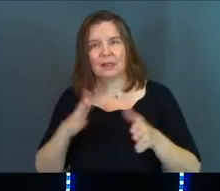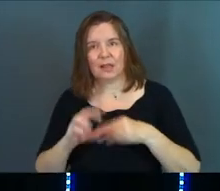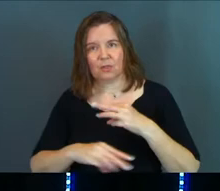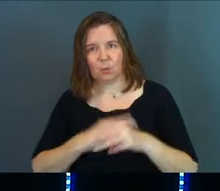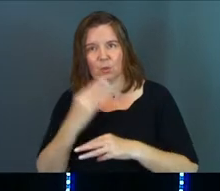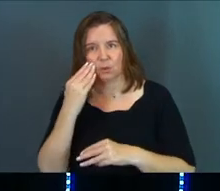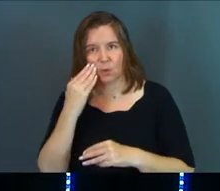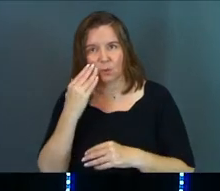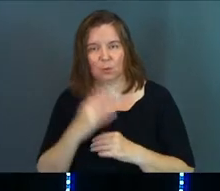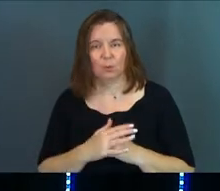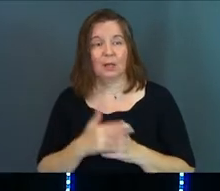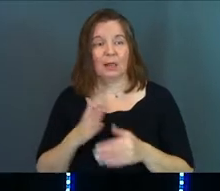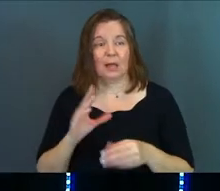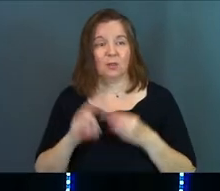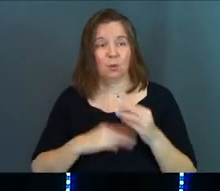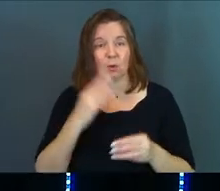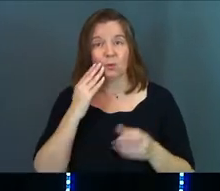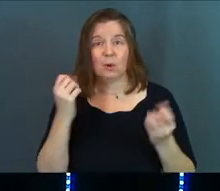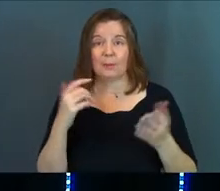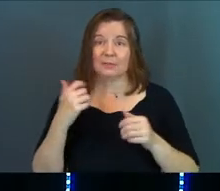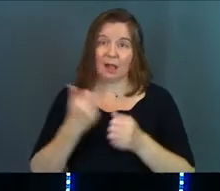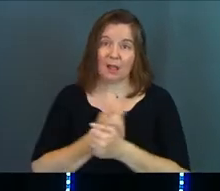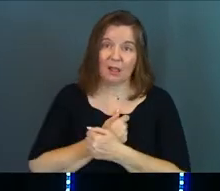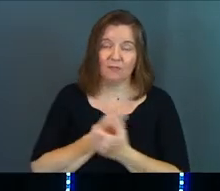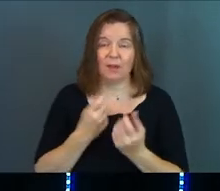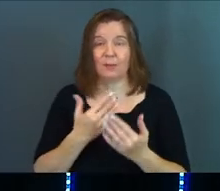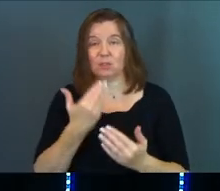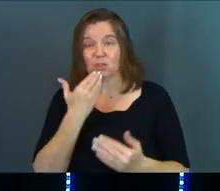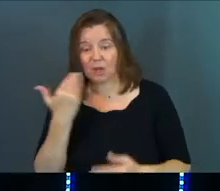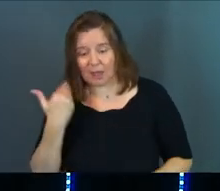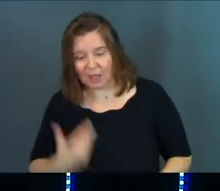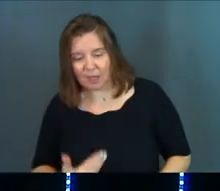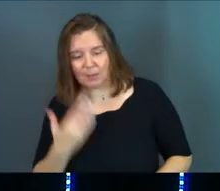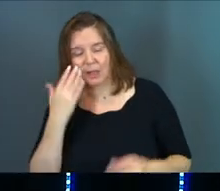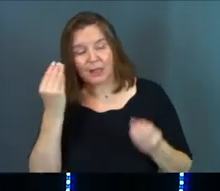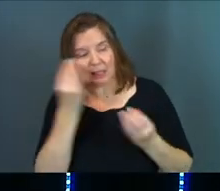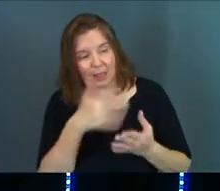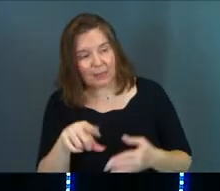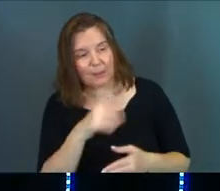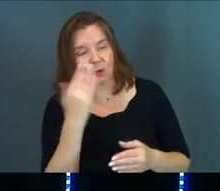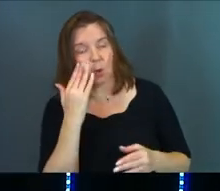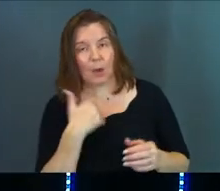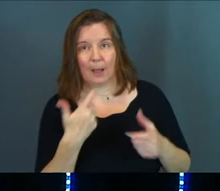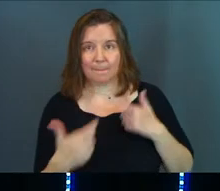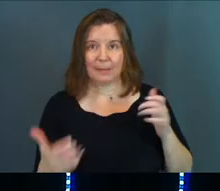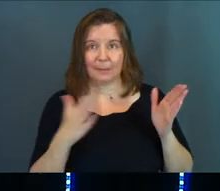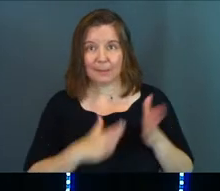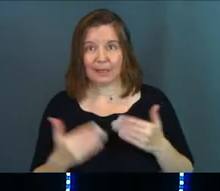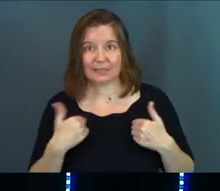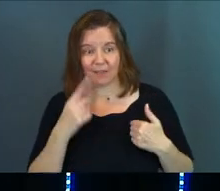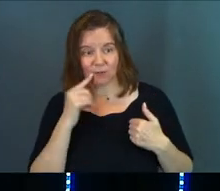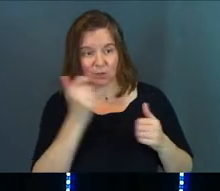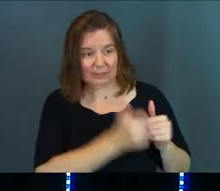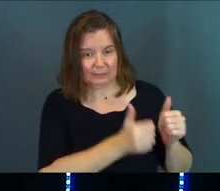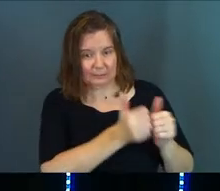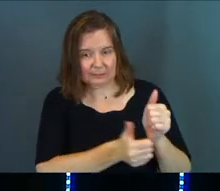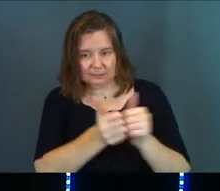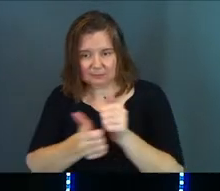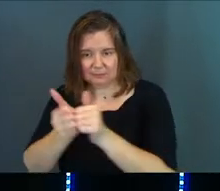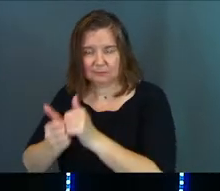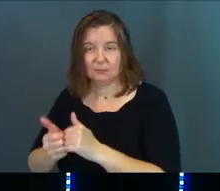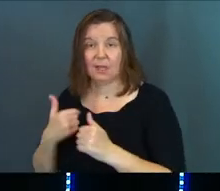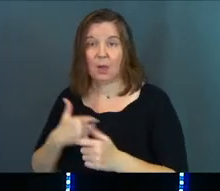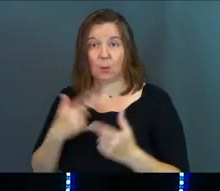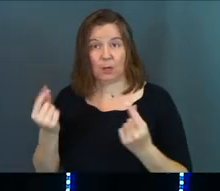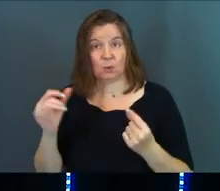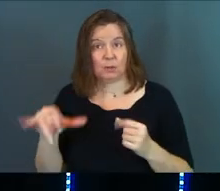the world know. Let the world know how much I love them. Let them know how good I am. Let them know how big of plans I have for them.